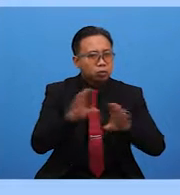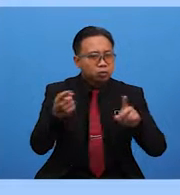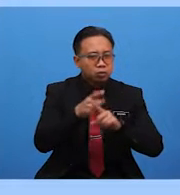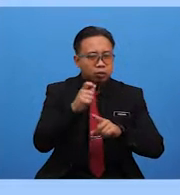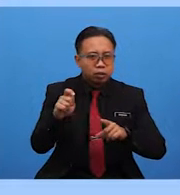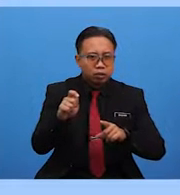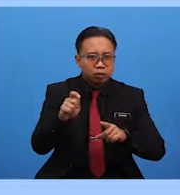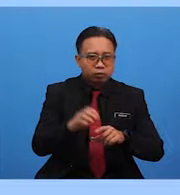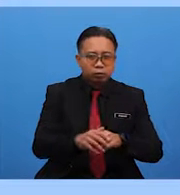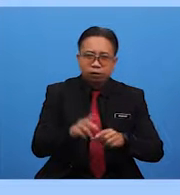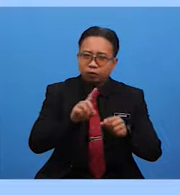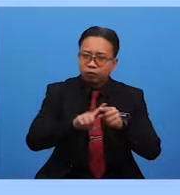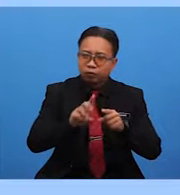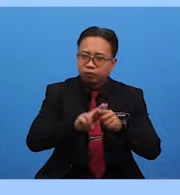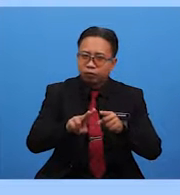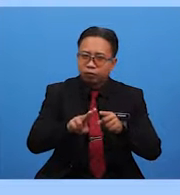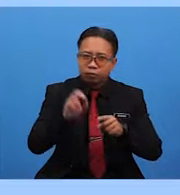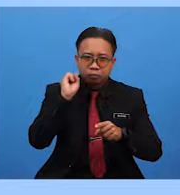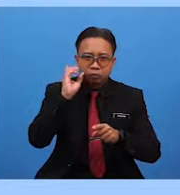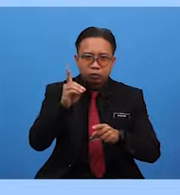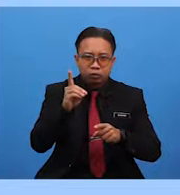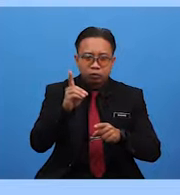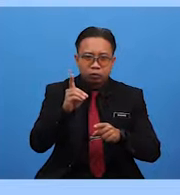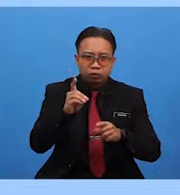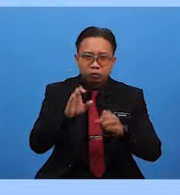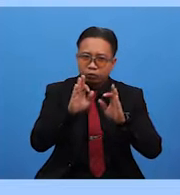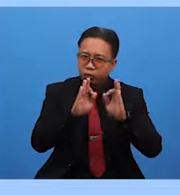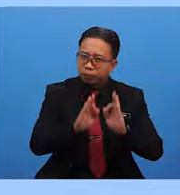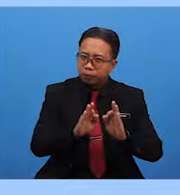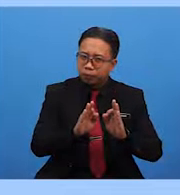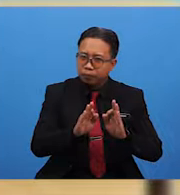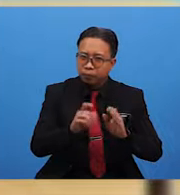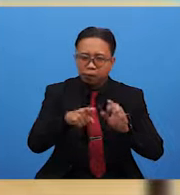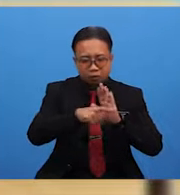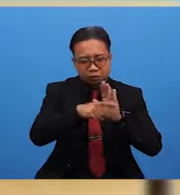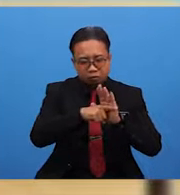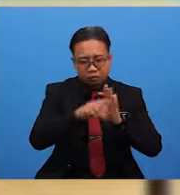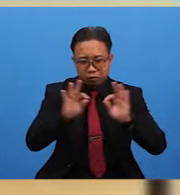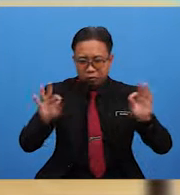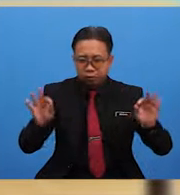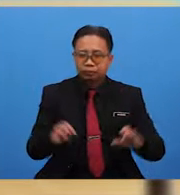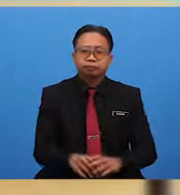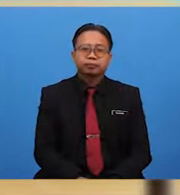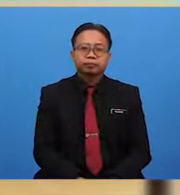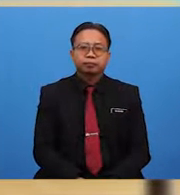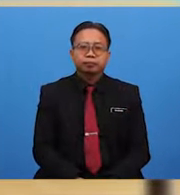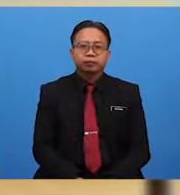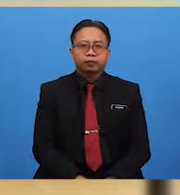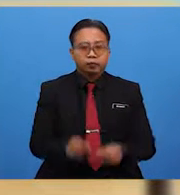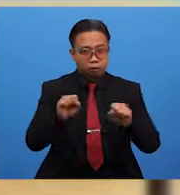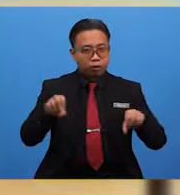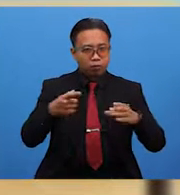verb should to form a negative statement. Now, shall we do